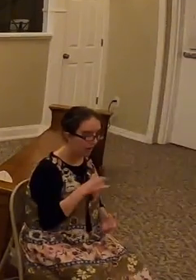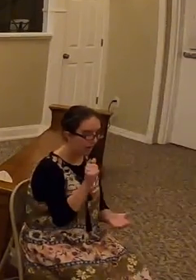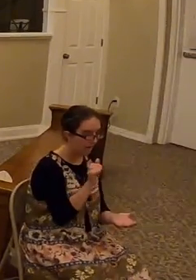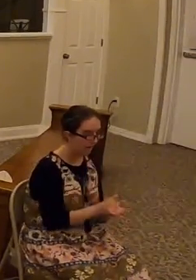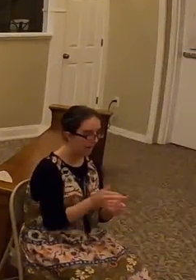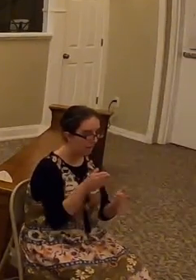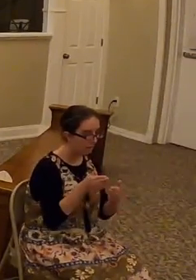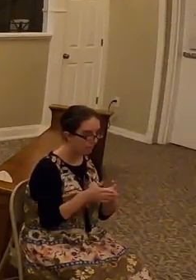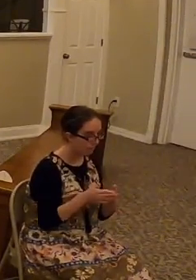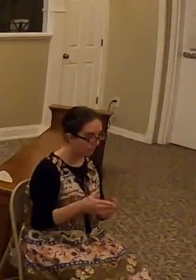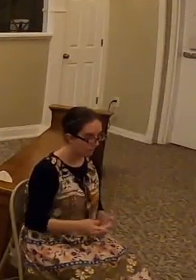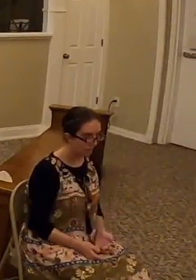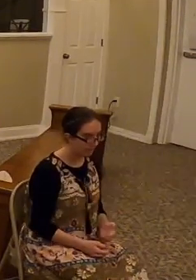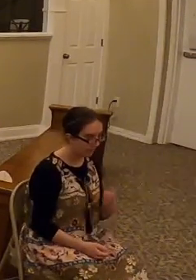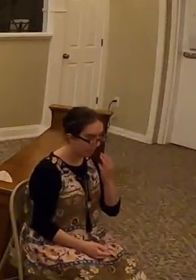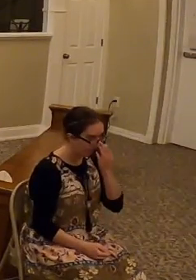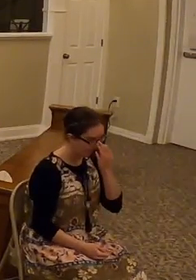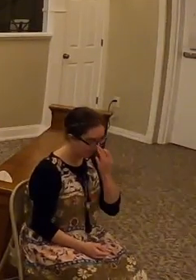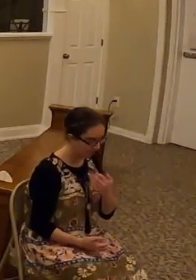that part.